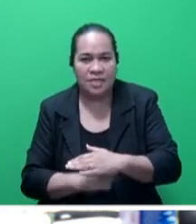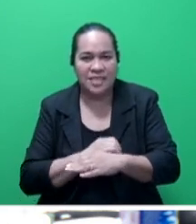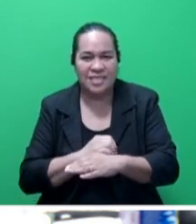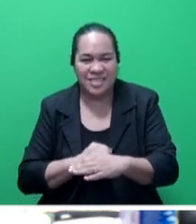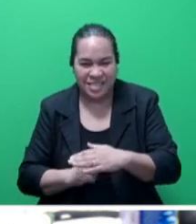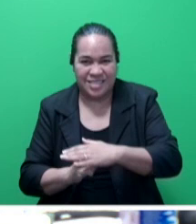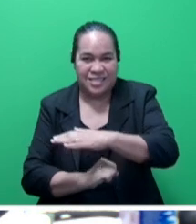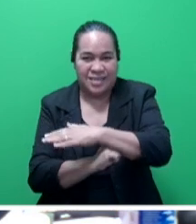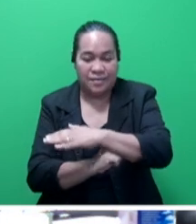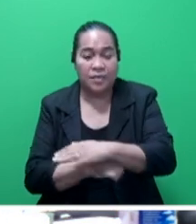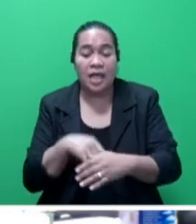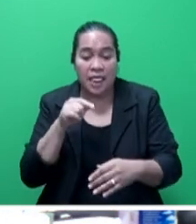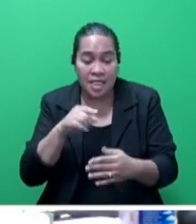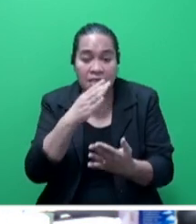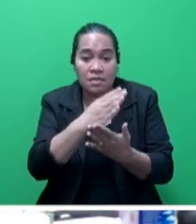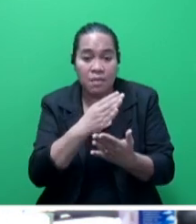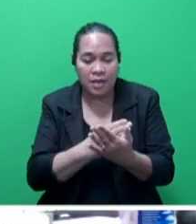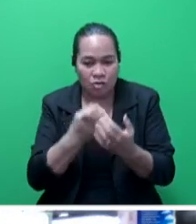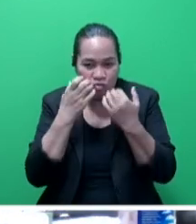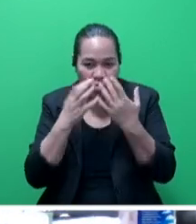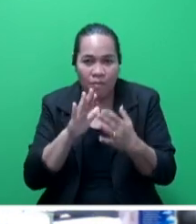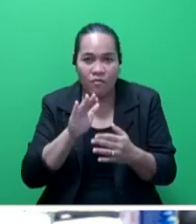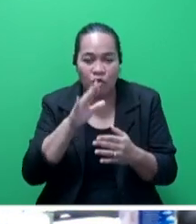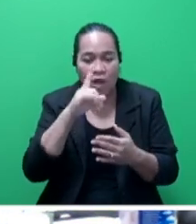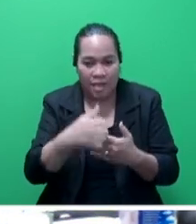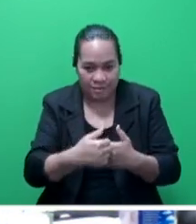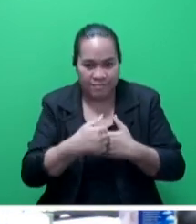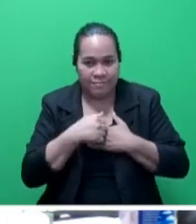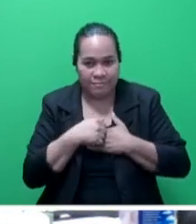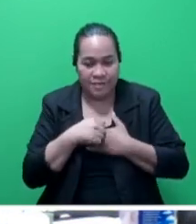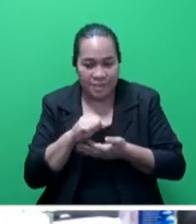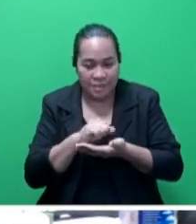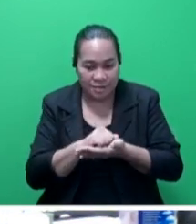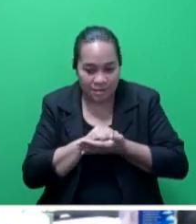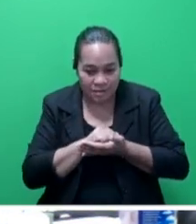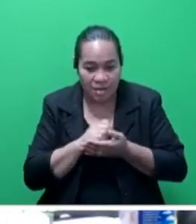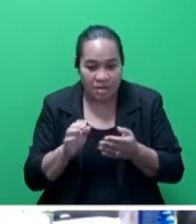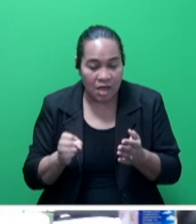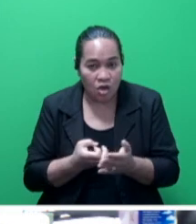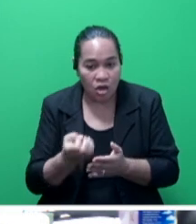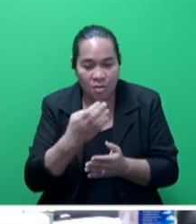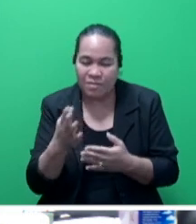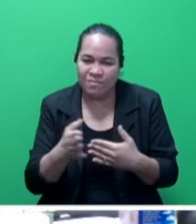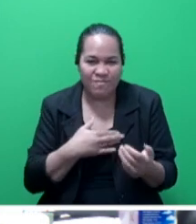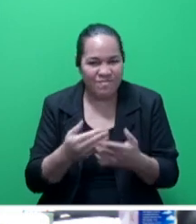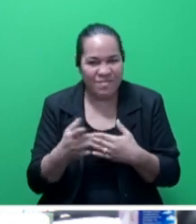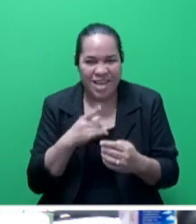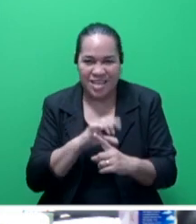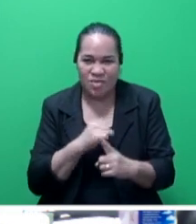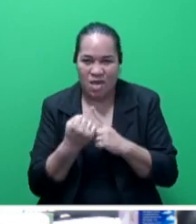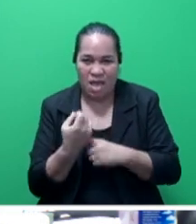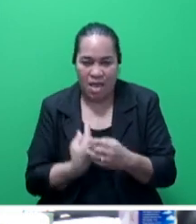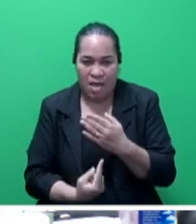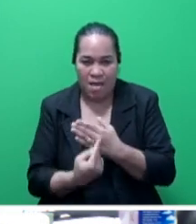is projecting a future that can safeguard Fiji's economy despite the circumstances. However, Mr. Speaker, sir,